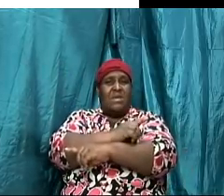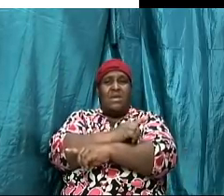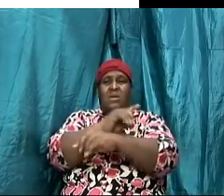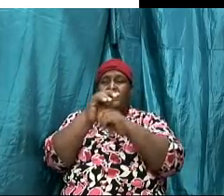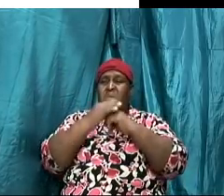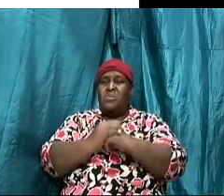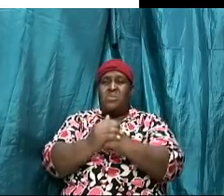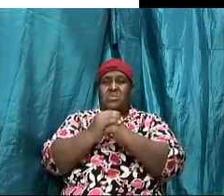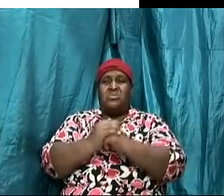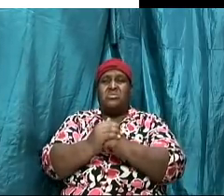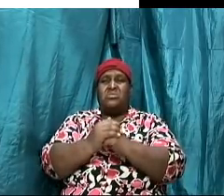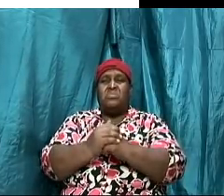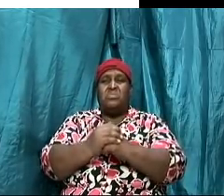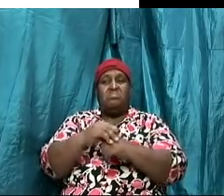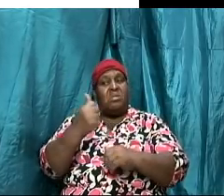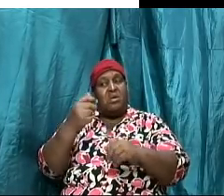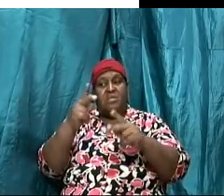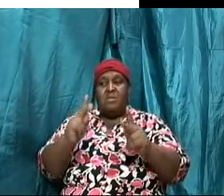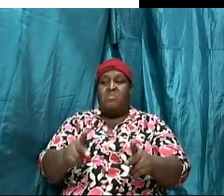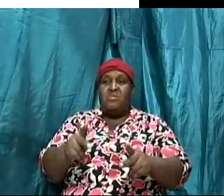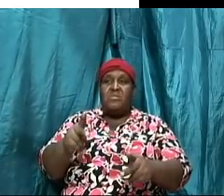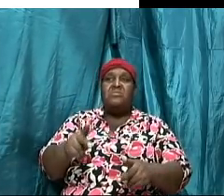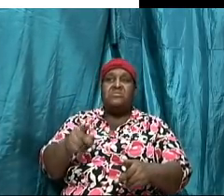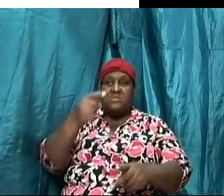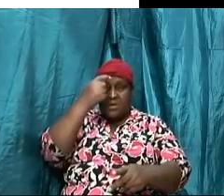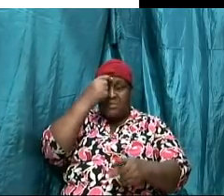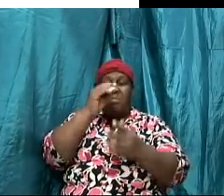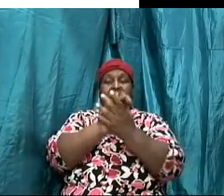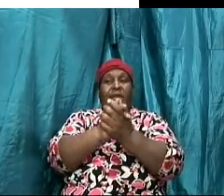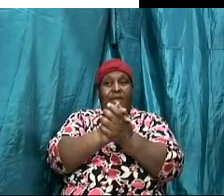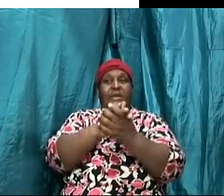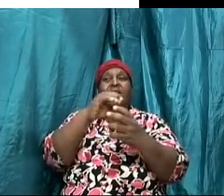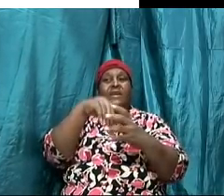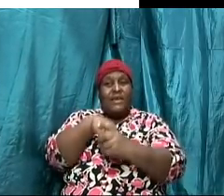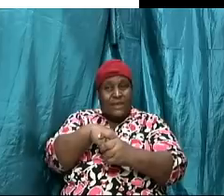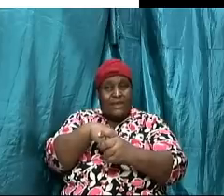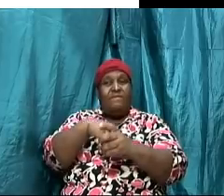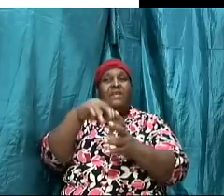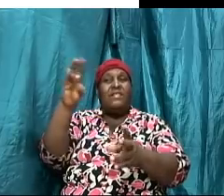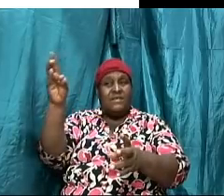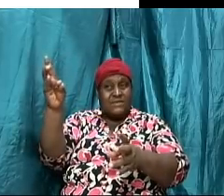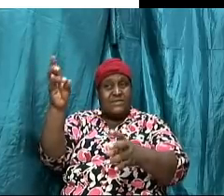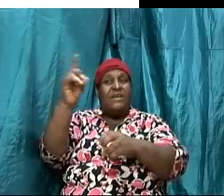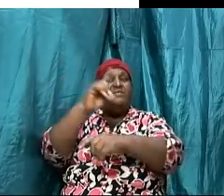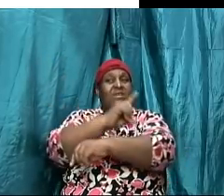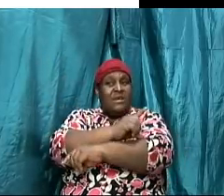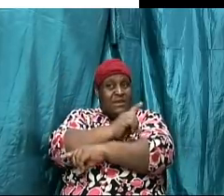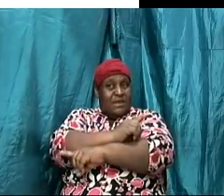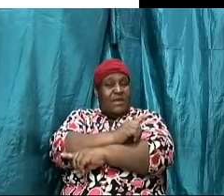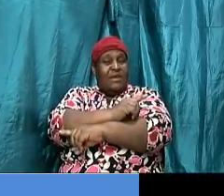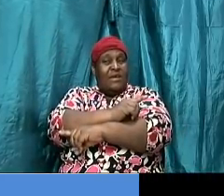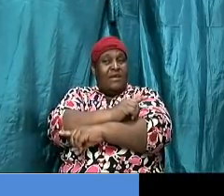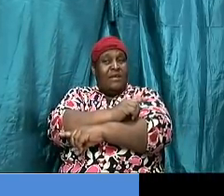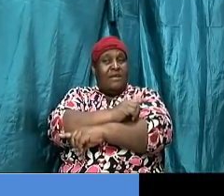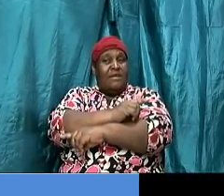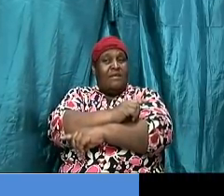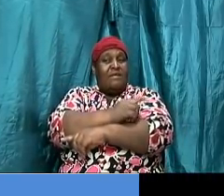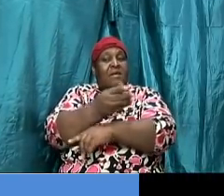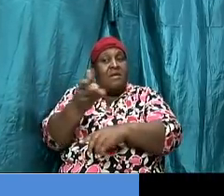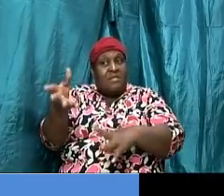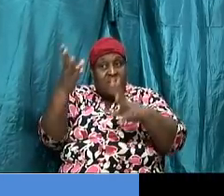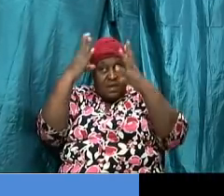who actually believe in this thing as well, like, for example, the Seventh-day Baptists, the Seventh-day Church of God, so on and so forth. But they